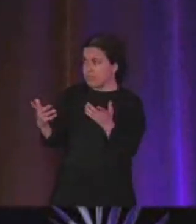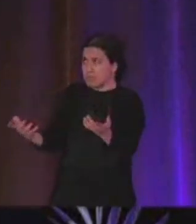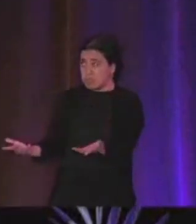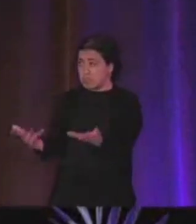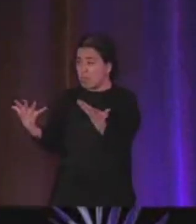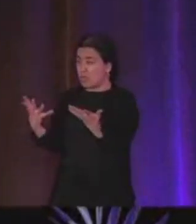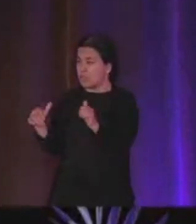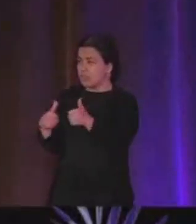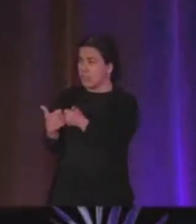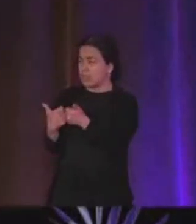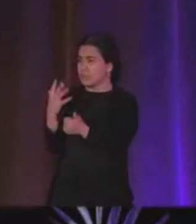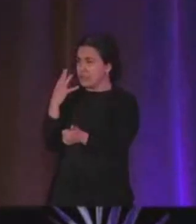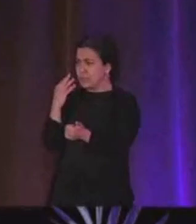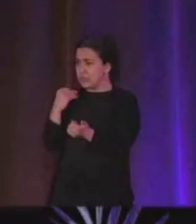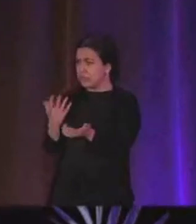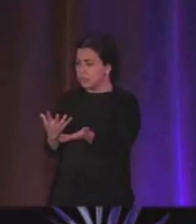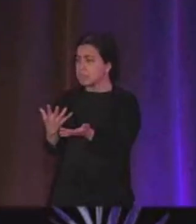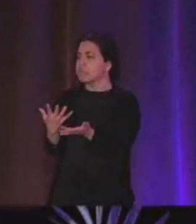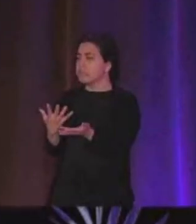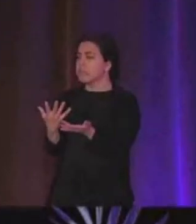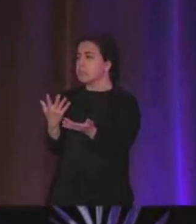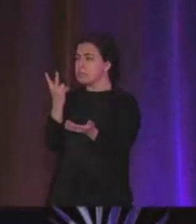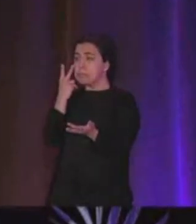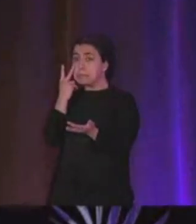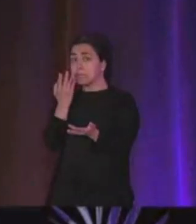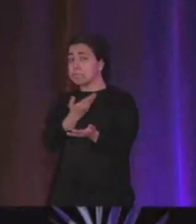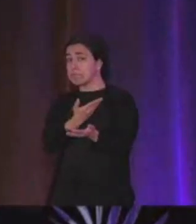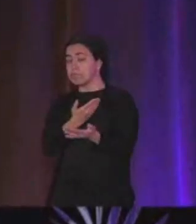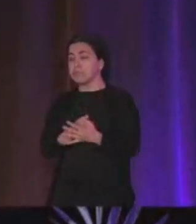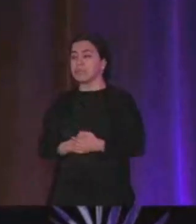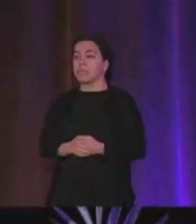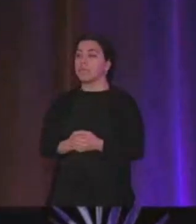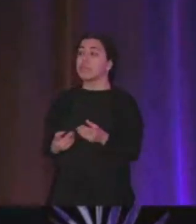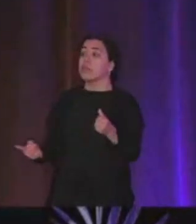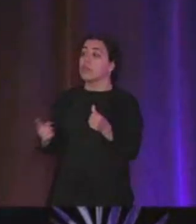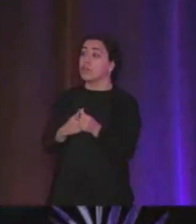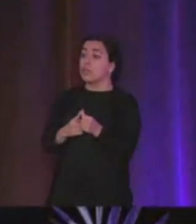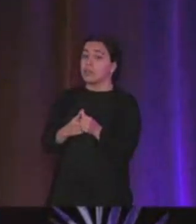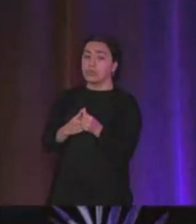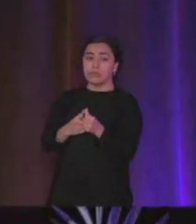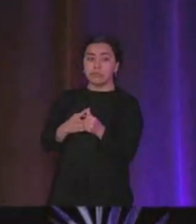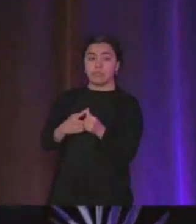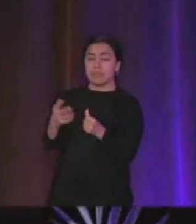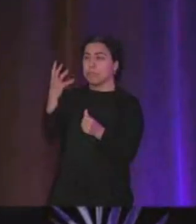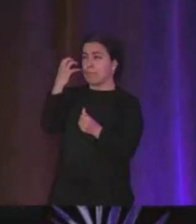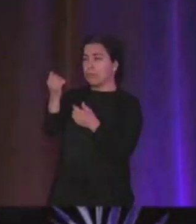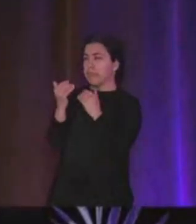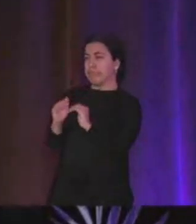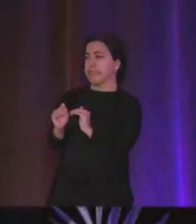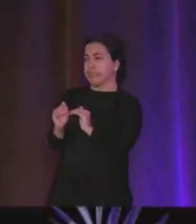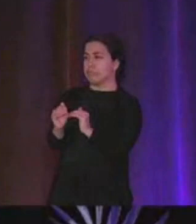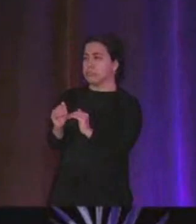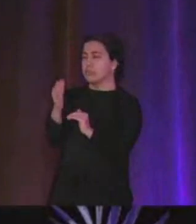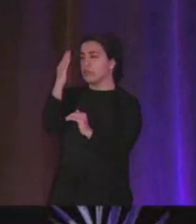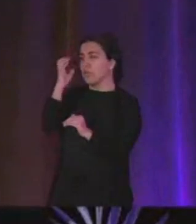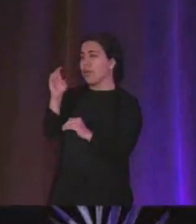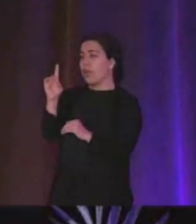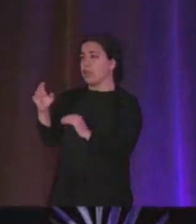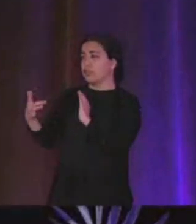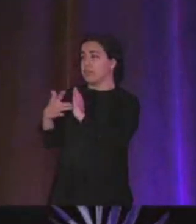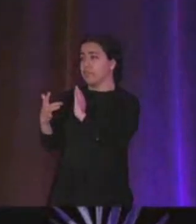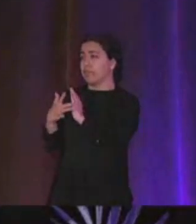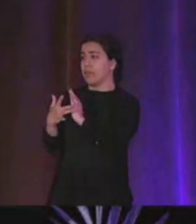challenges that we can face? So let's see that. First is memory constraint. We know that the edge devices have a limited memory